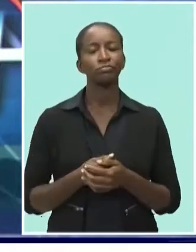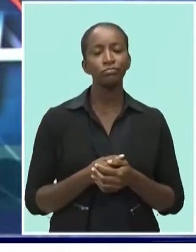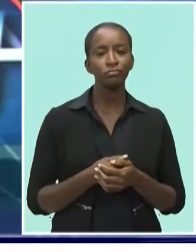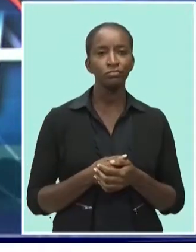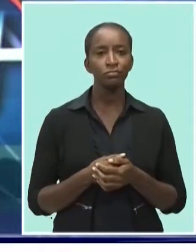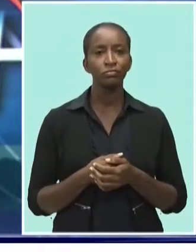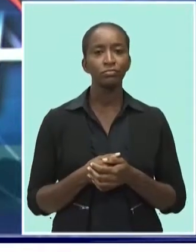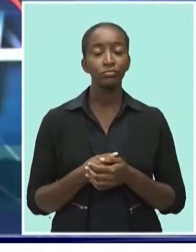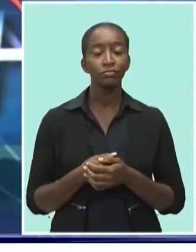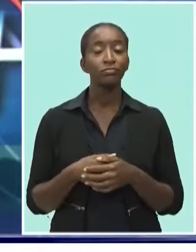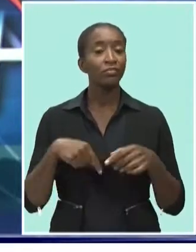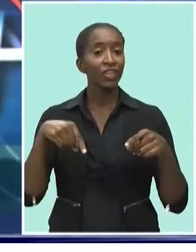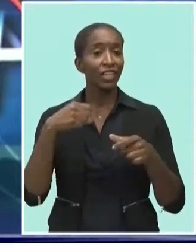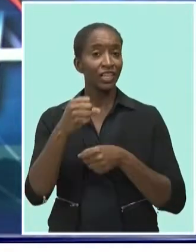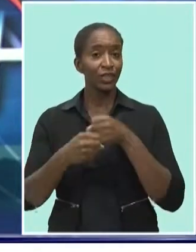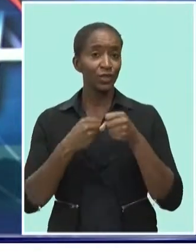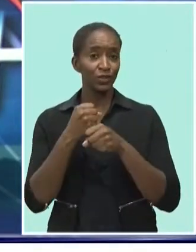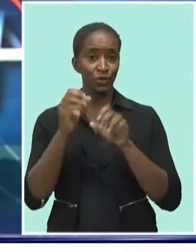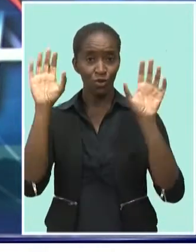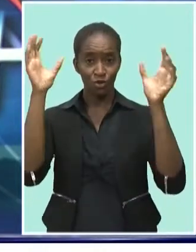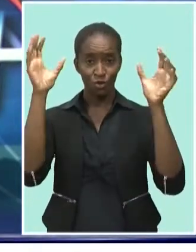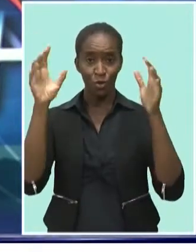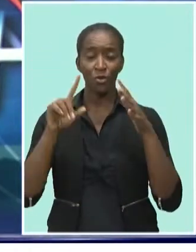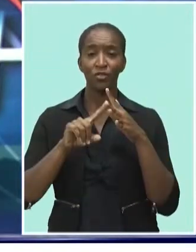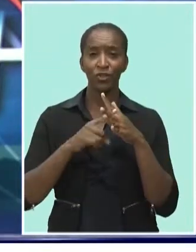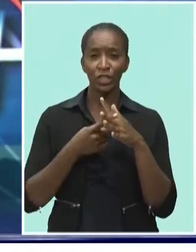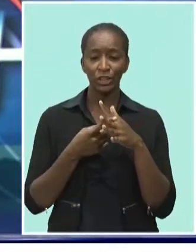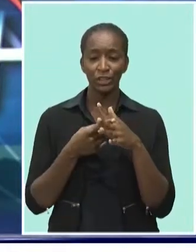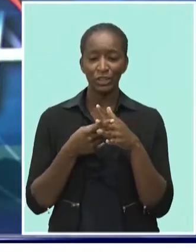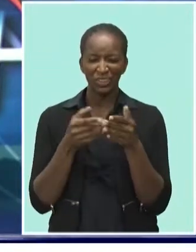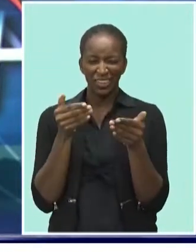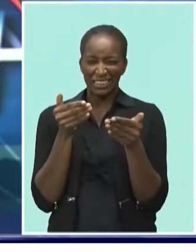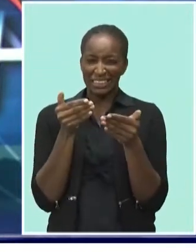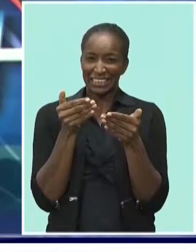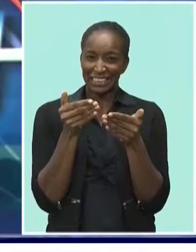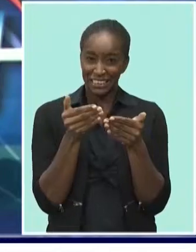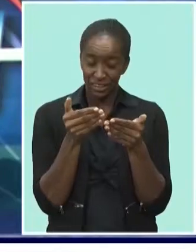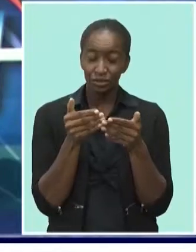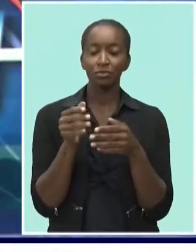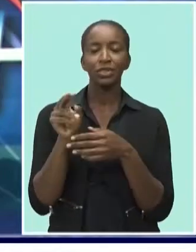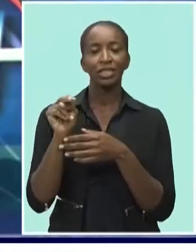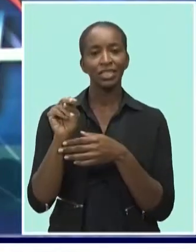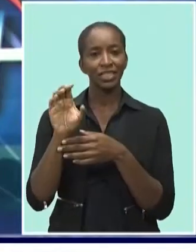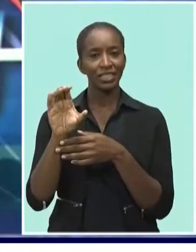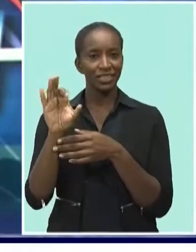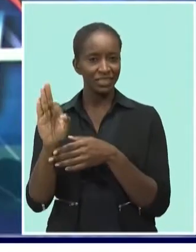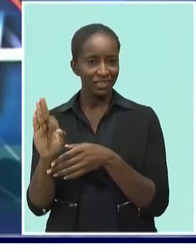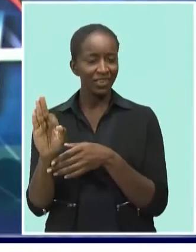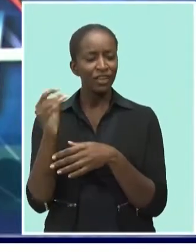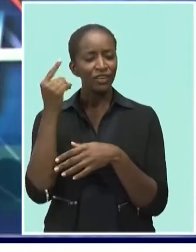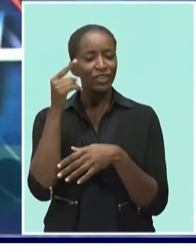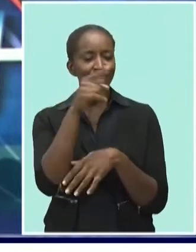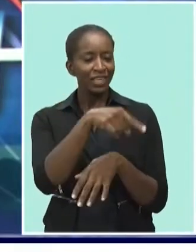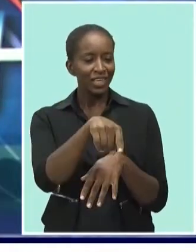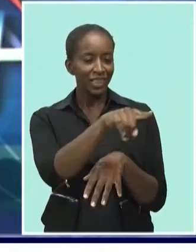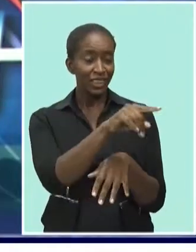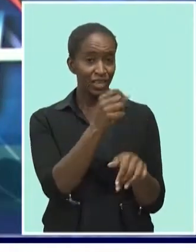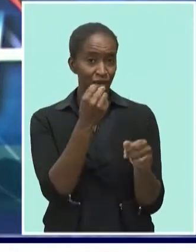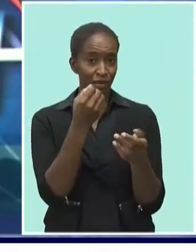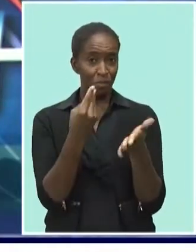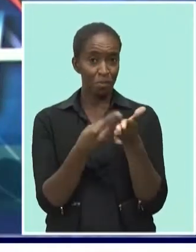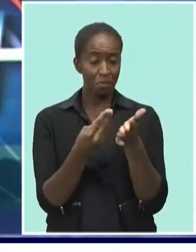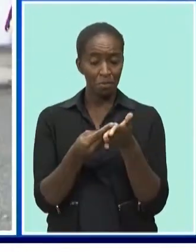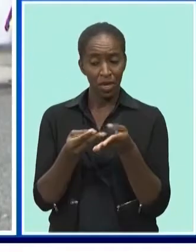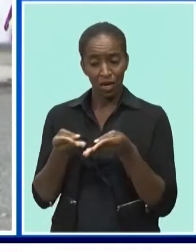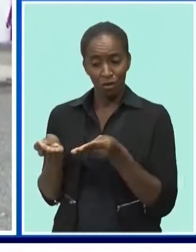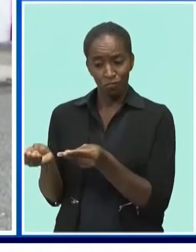over season less than a month away, the NCF has recognized the critical role the sponsors will play in its success. First